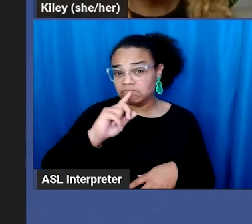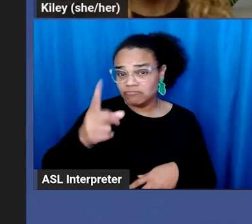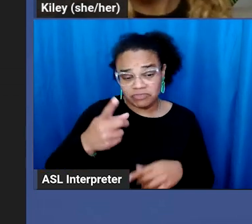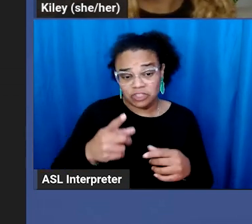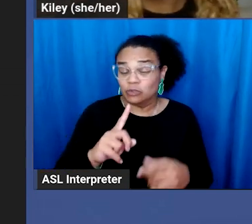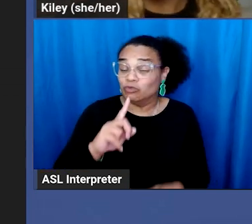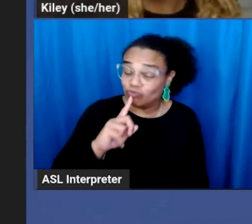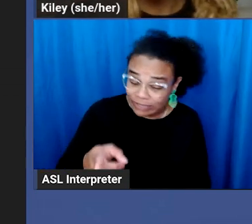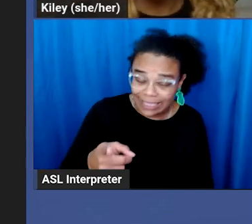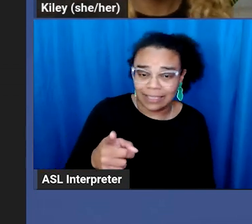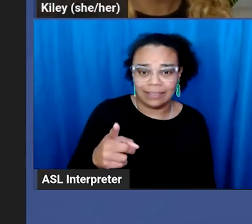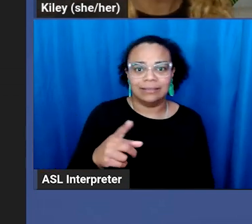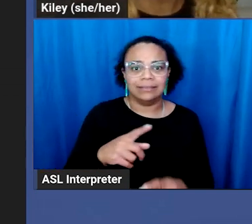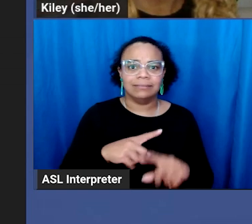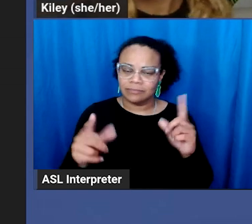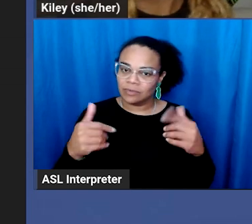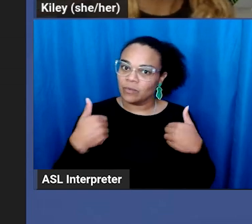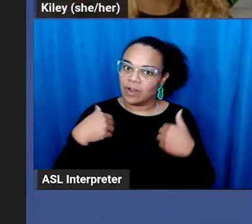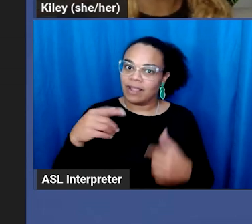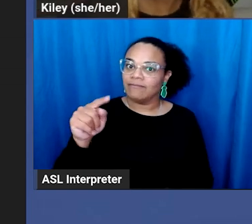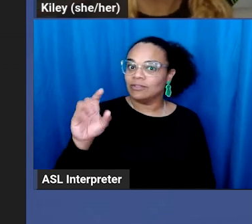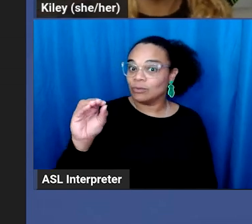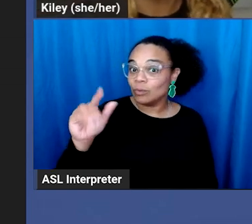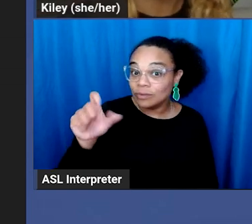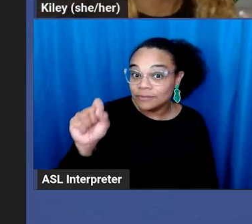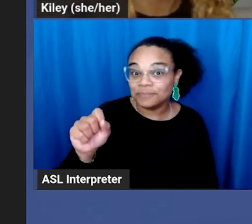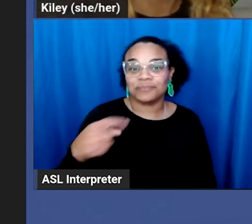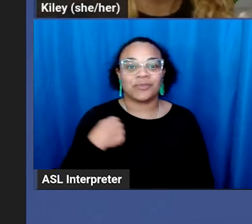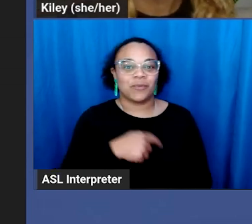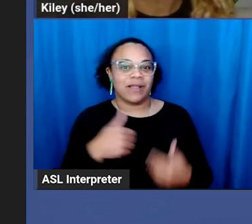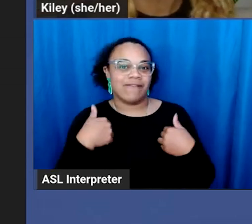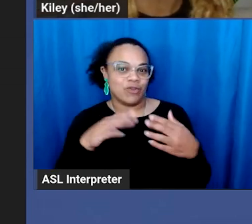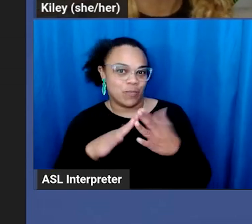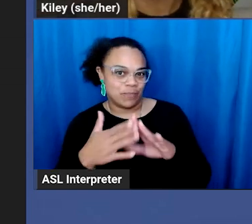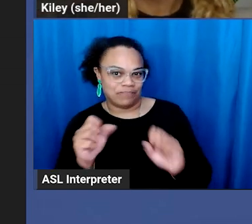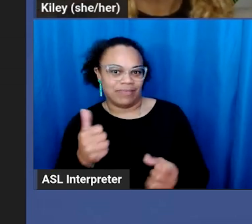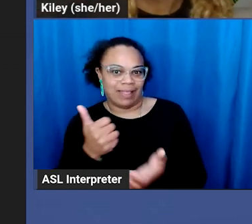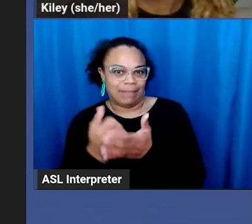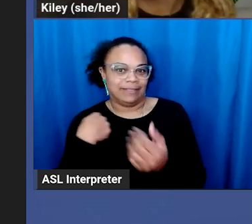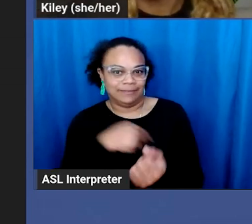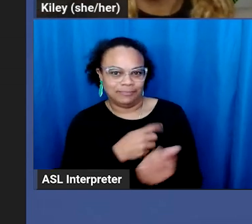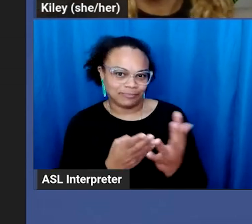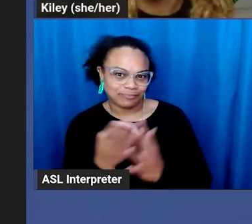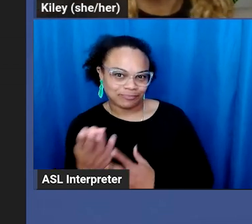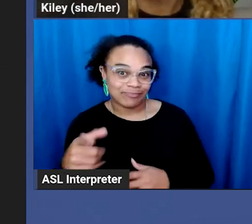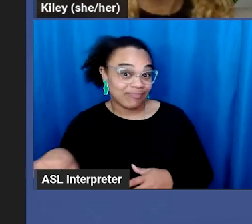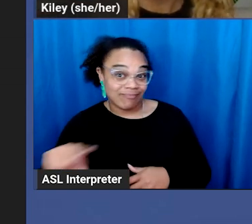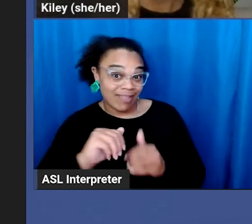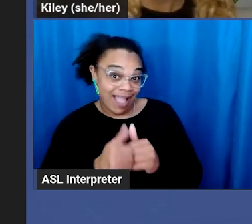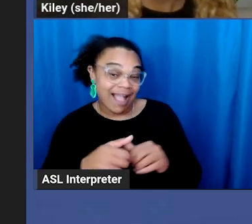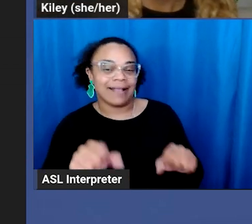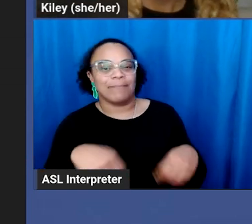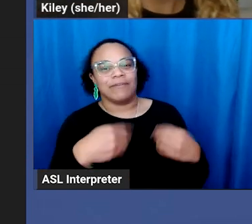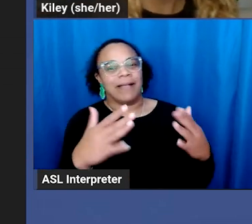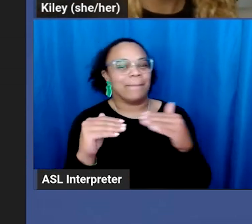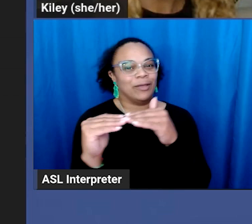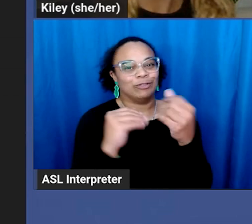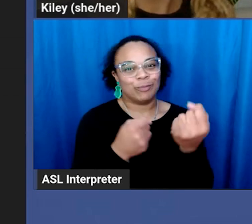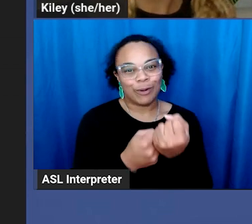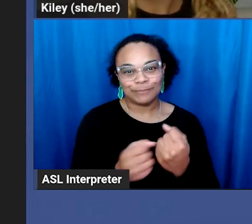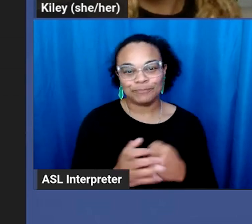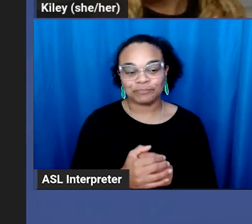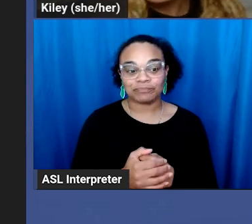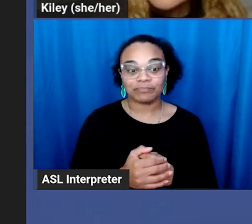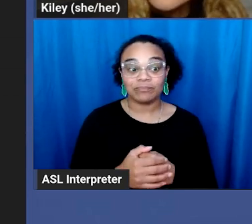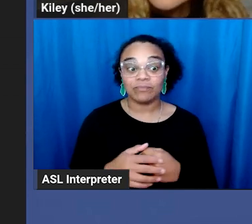got tools and we've got communities to help us navigate that and maybe, give us some peer support with it. And then, of course,